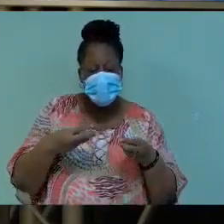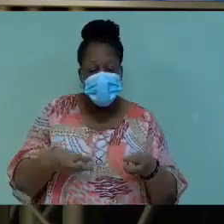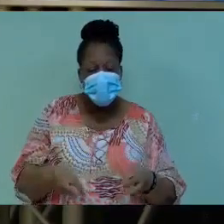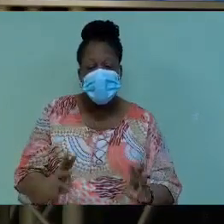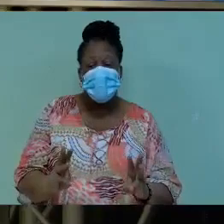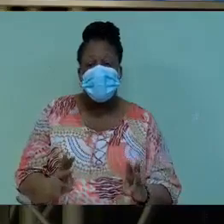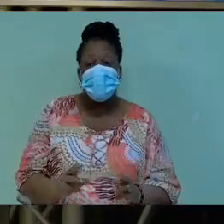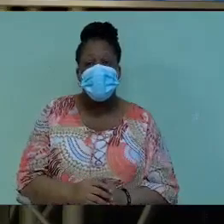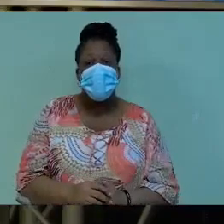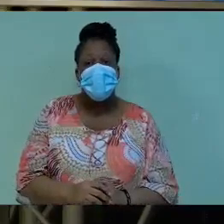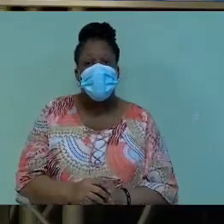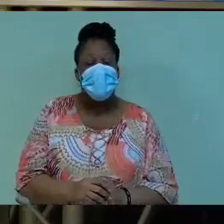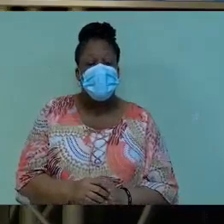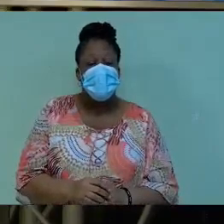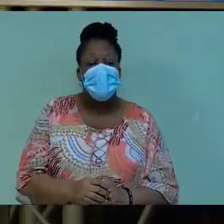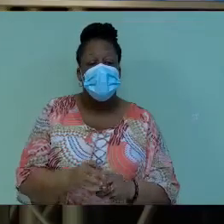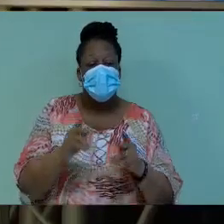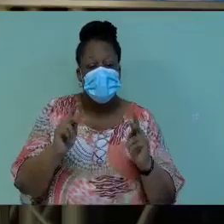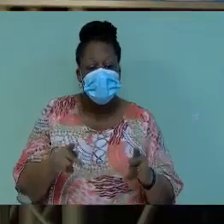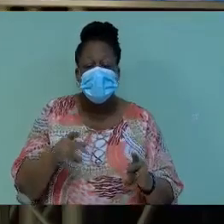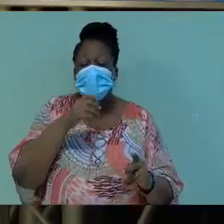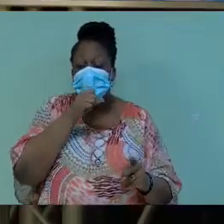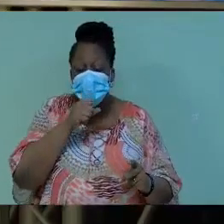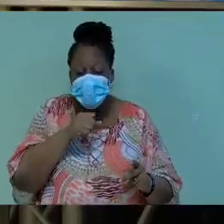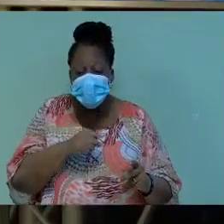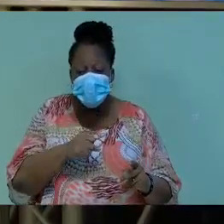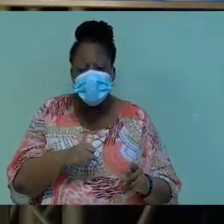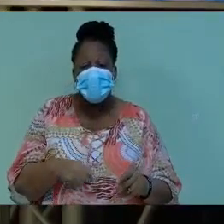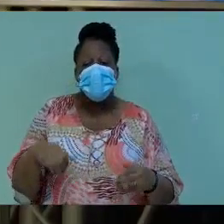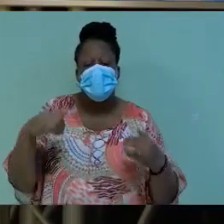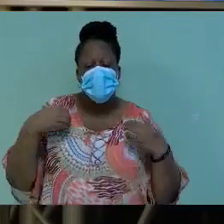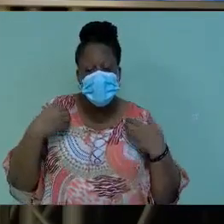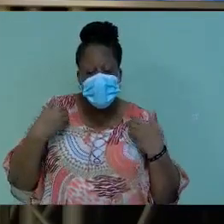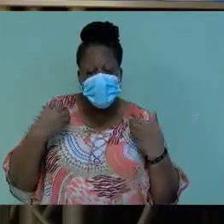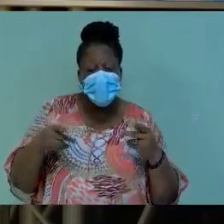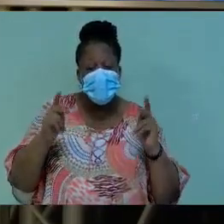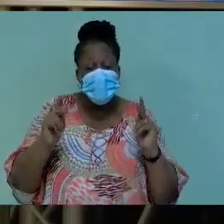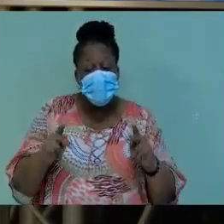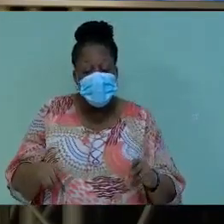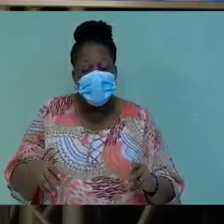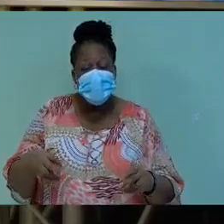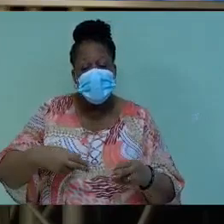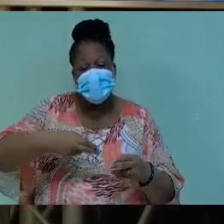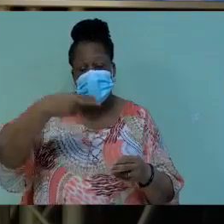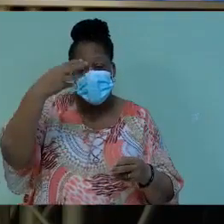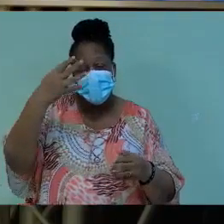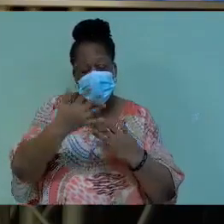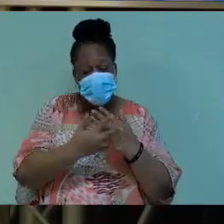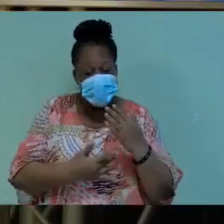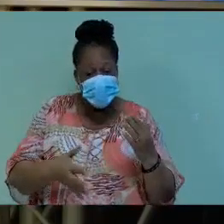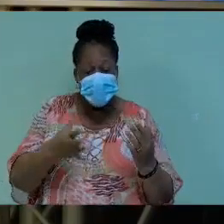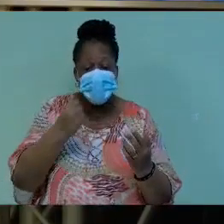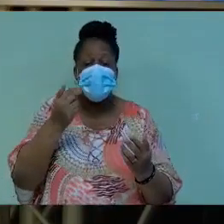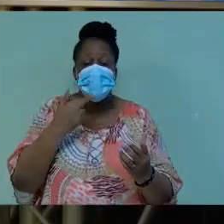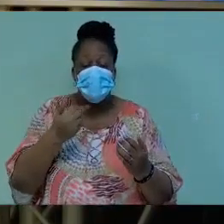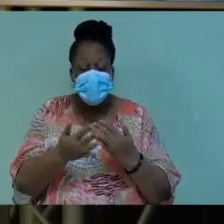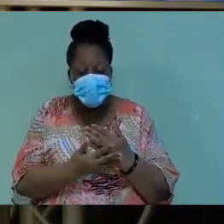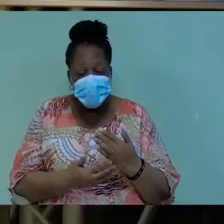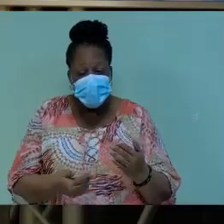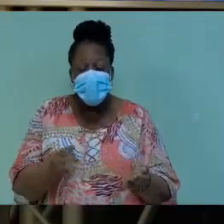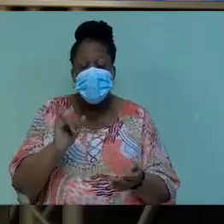living in overcrowded conditions where the disease will spread, and that's not a route we need to go. Now, the second question as it relates to